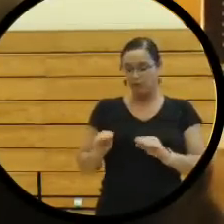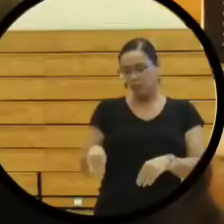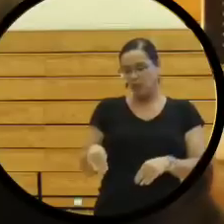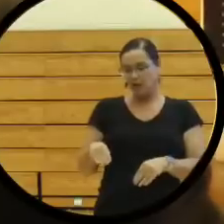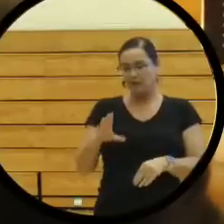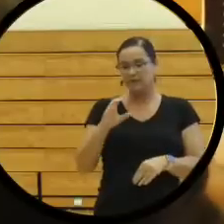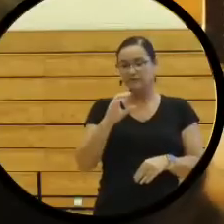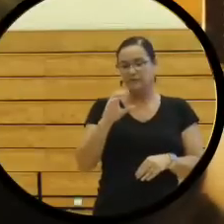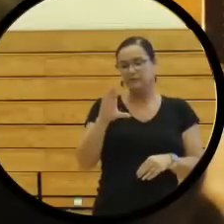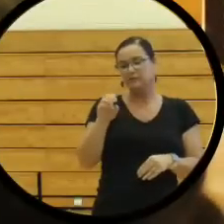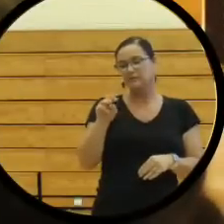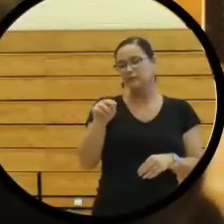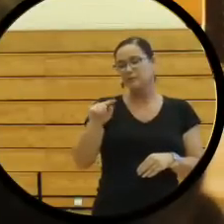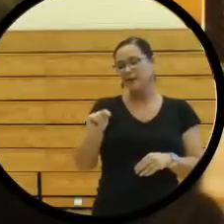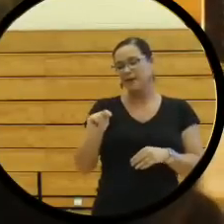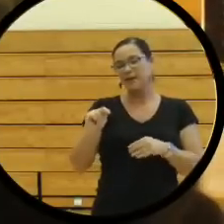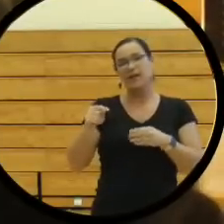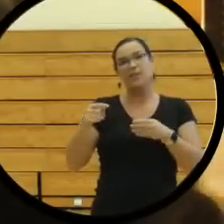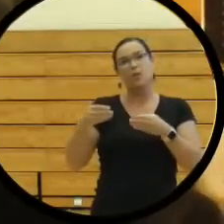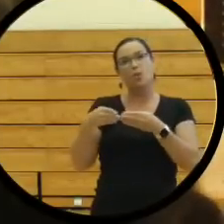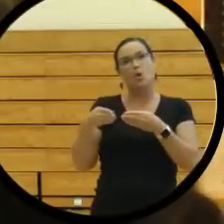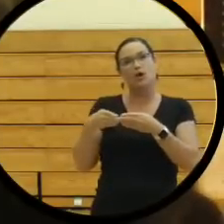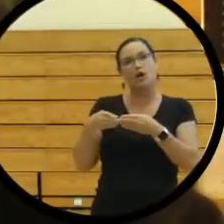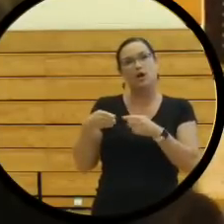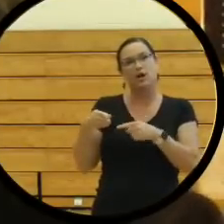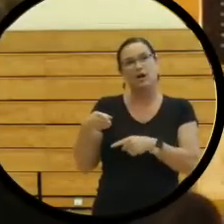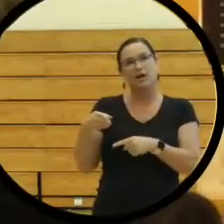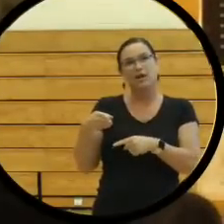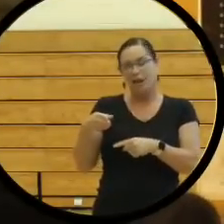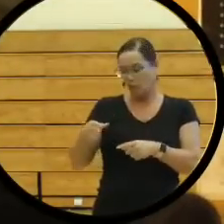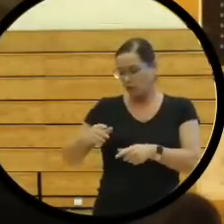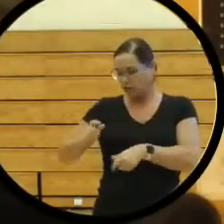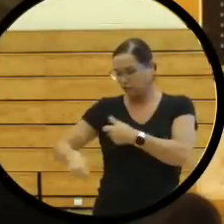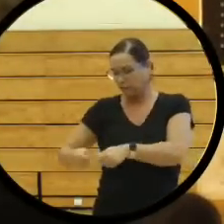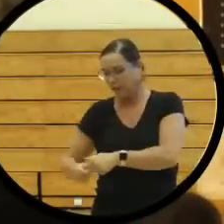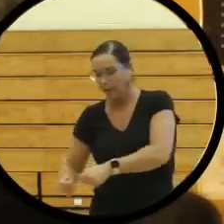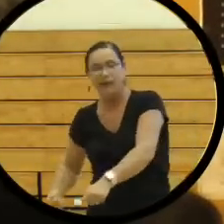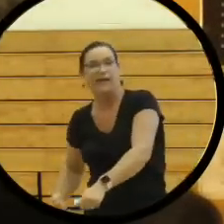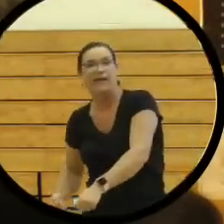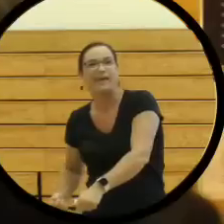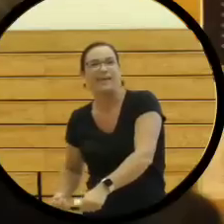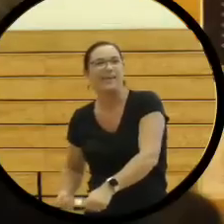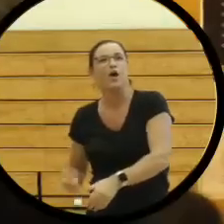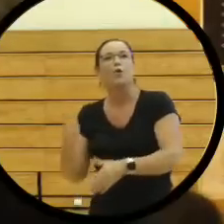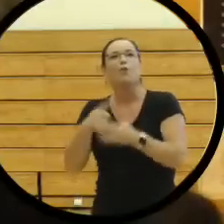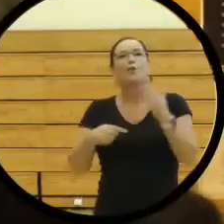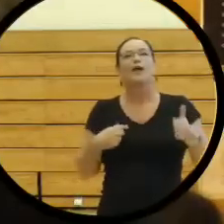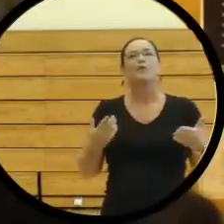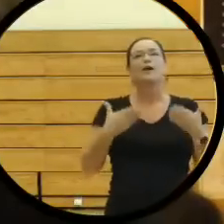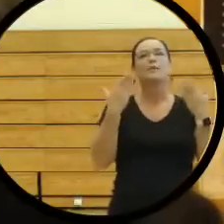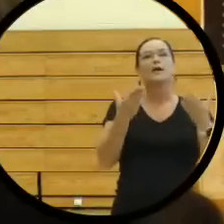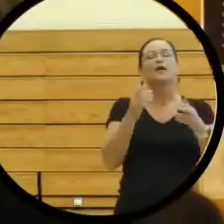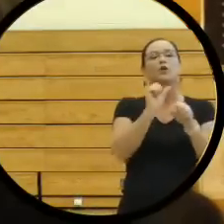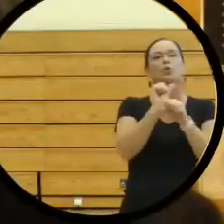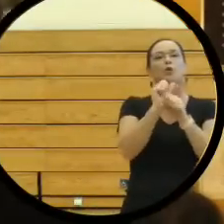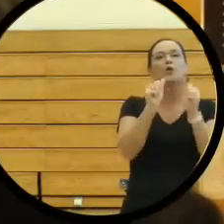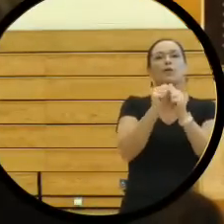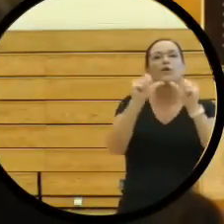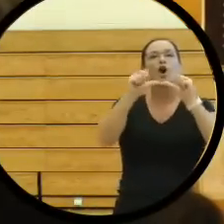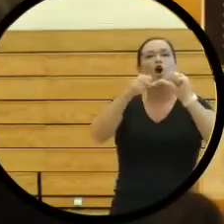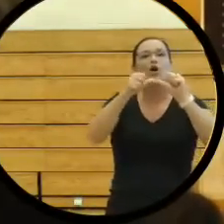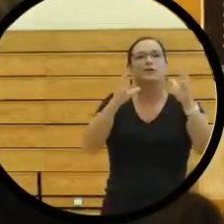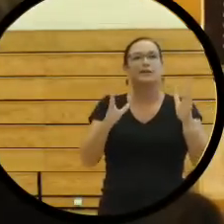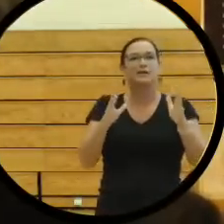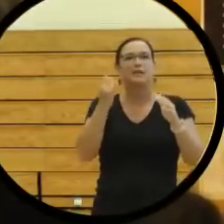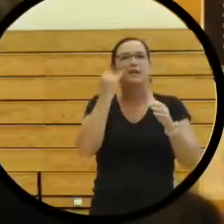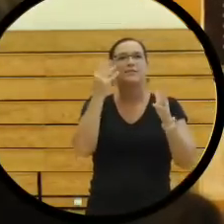there in the corners that you could tie your house to the ground. What I would recommend is you work with an architect if